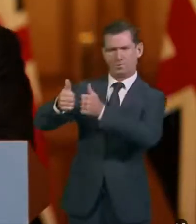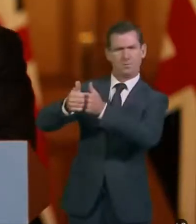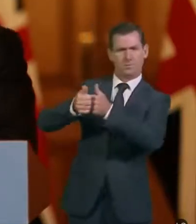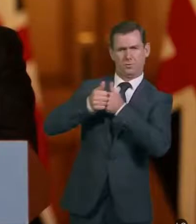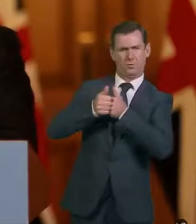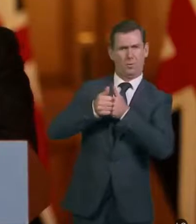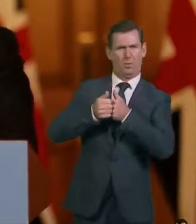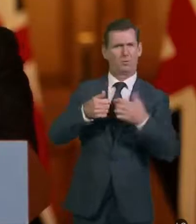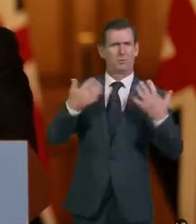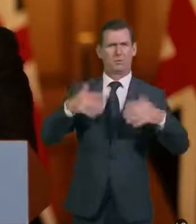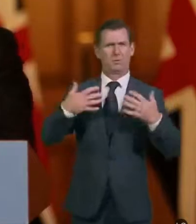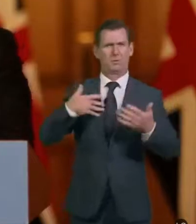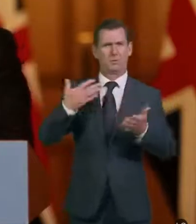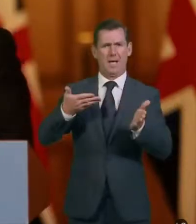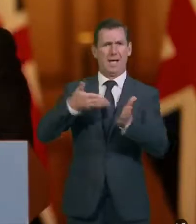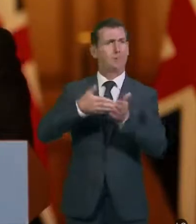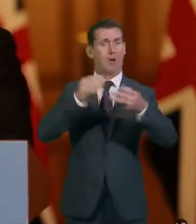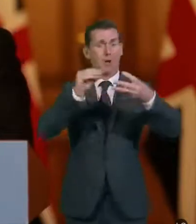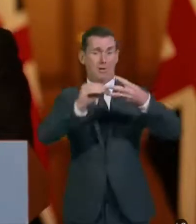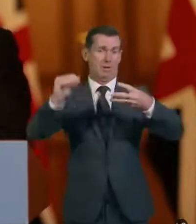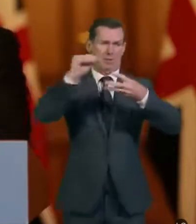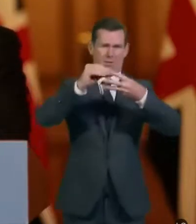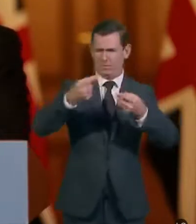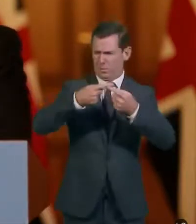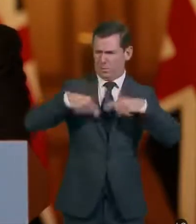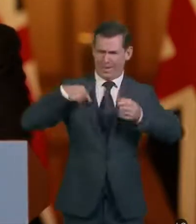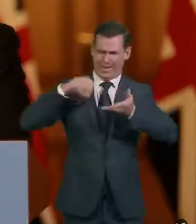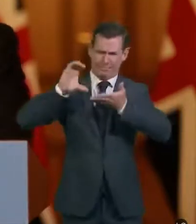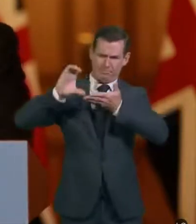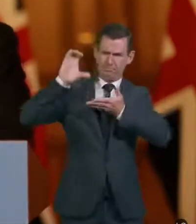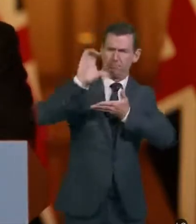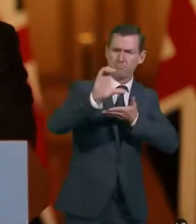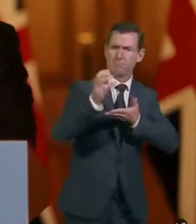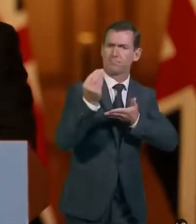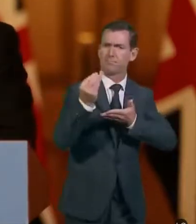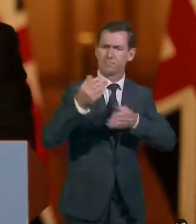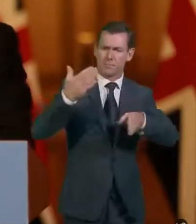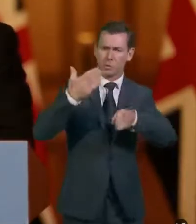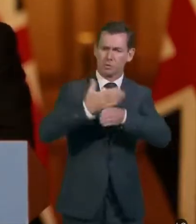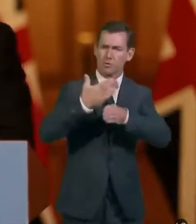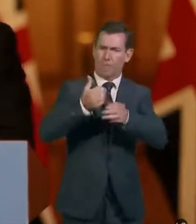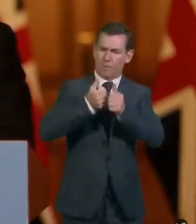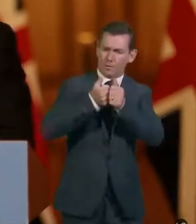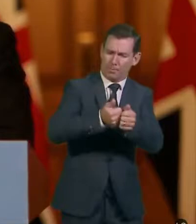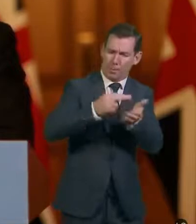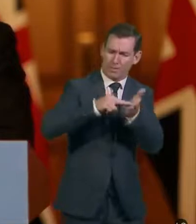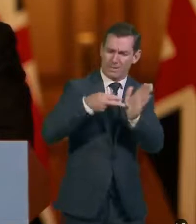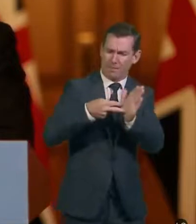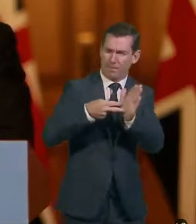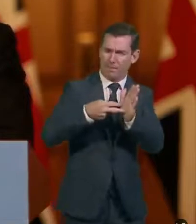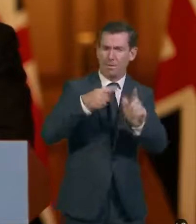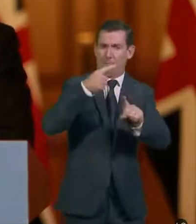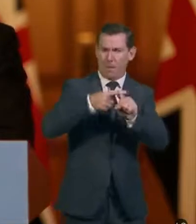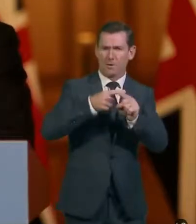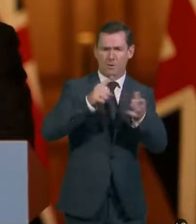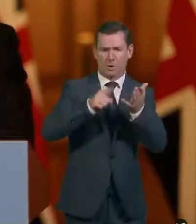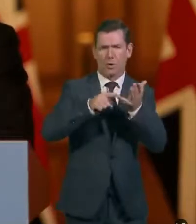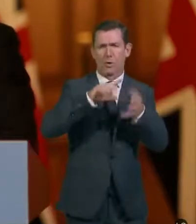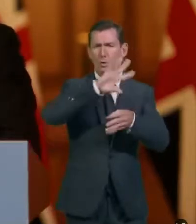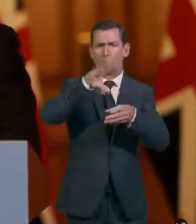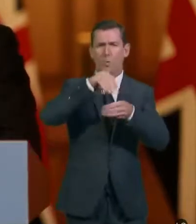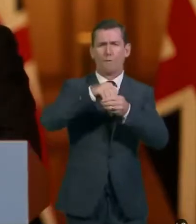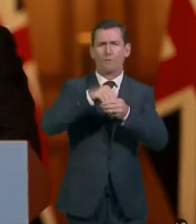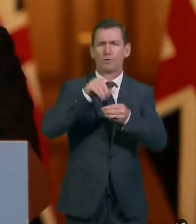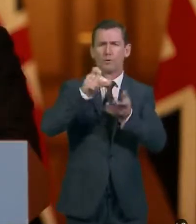alert. The job support scheme, combined with universal credit, means that those on low incomes who are affected by business closures will